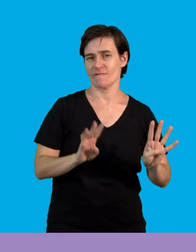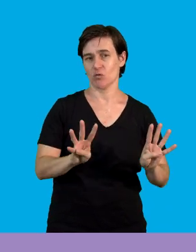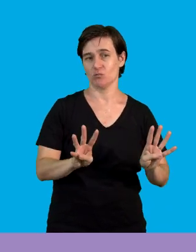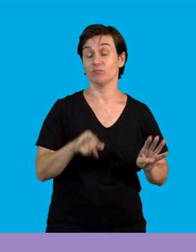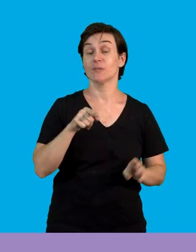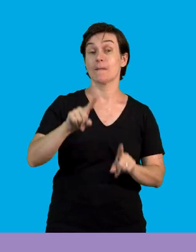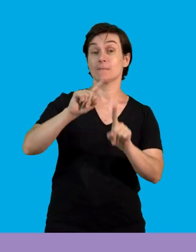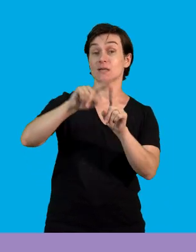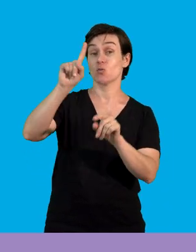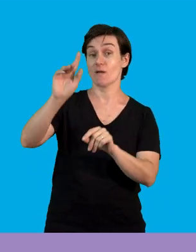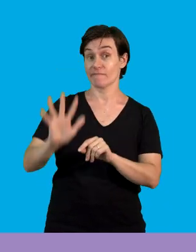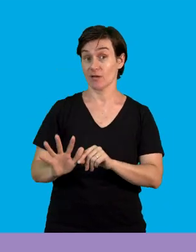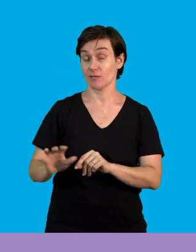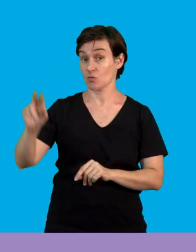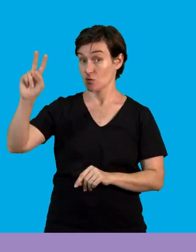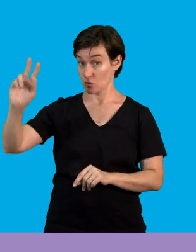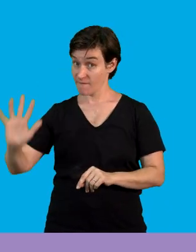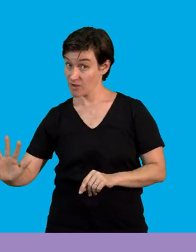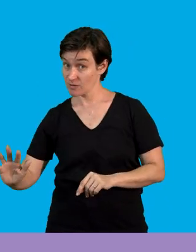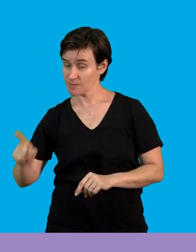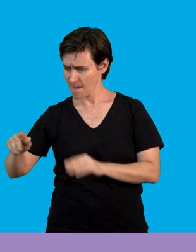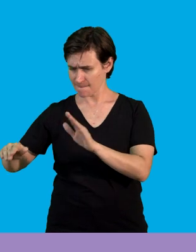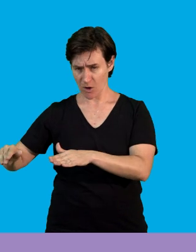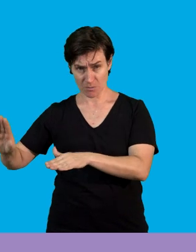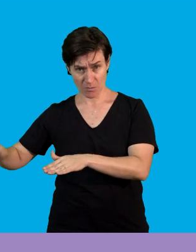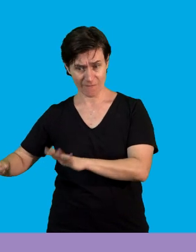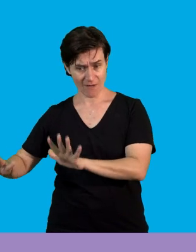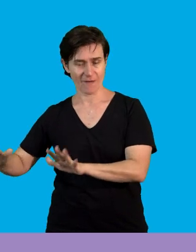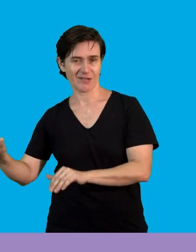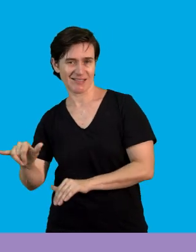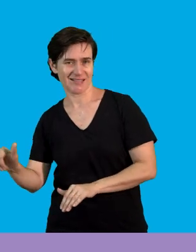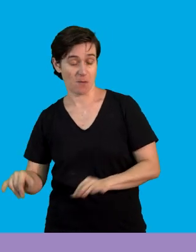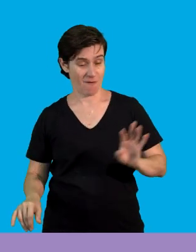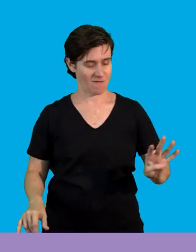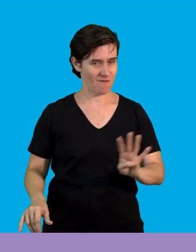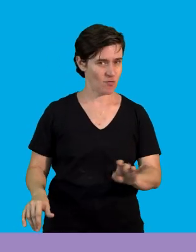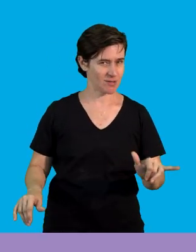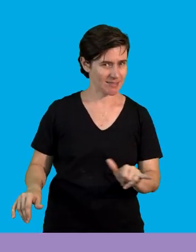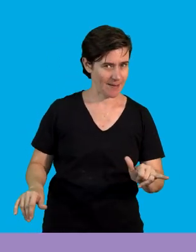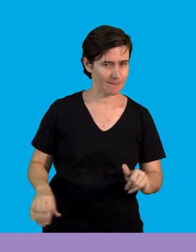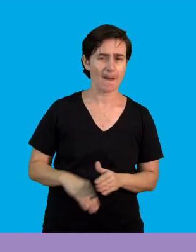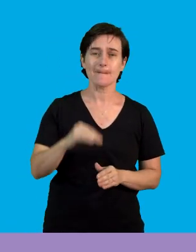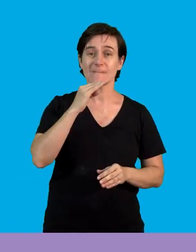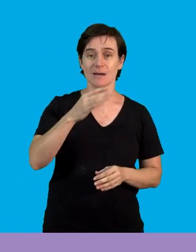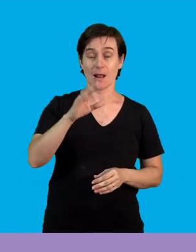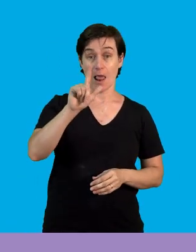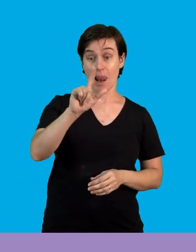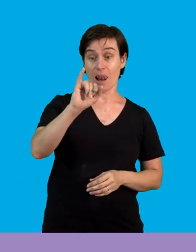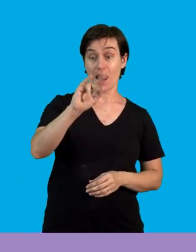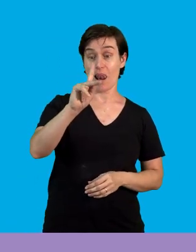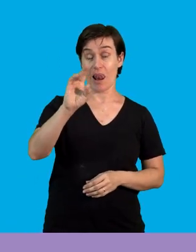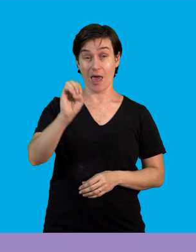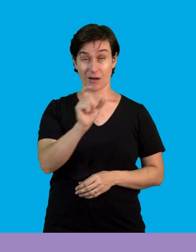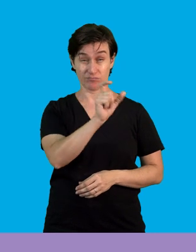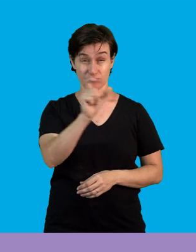got 1/5 and 2/5. So when we group these in terms of like terms, we will group the